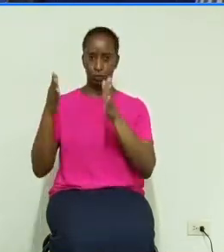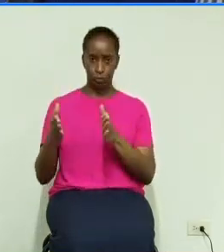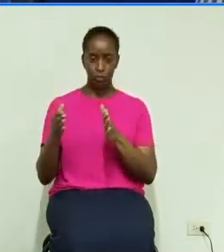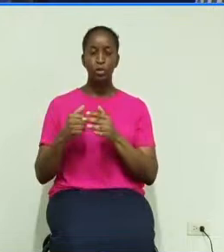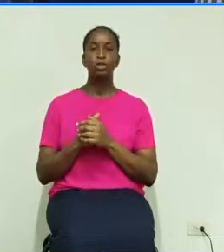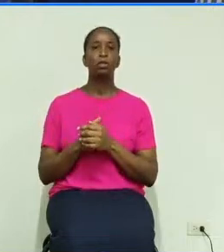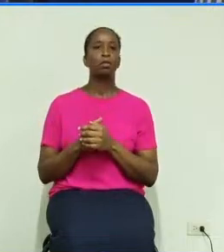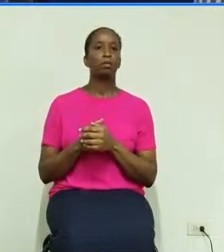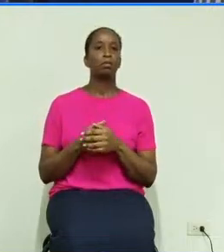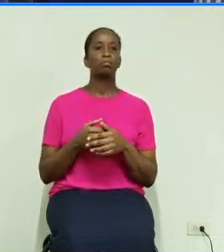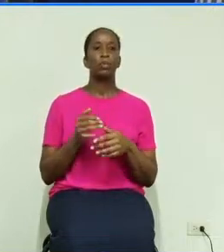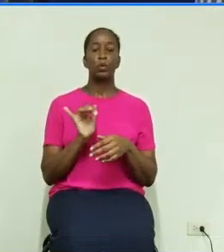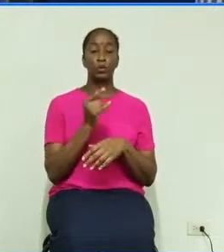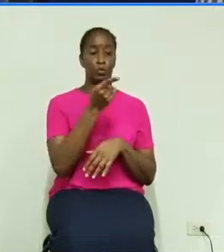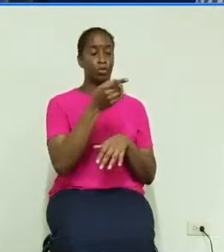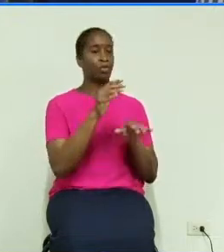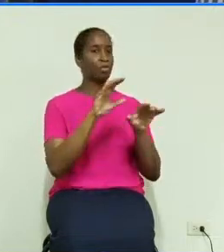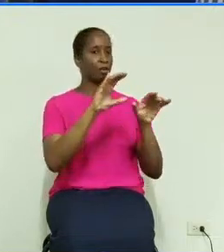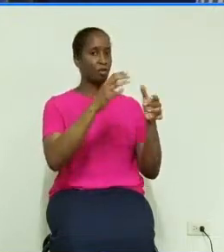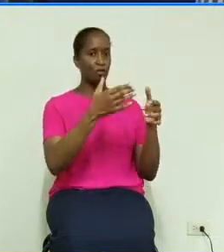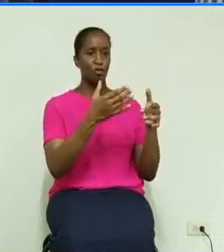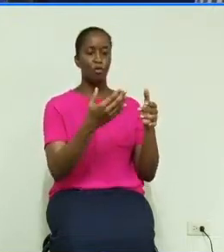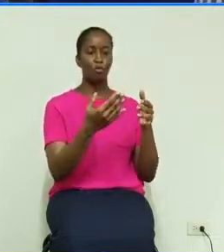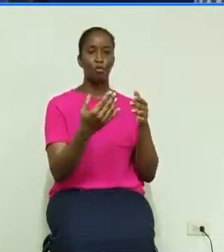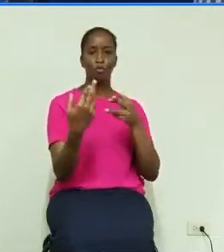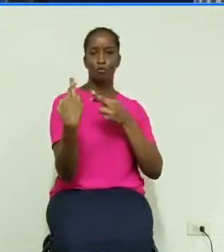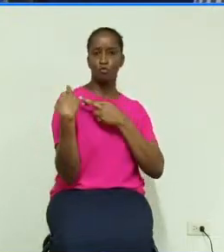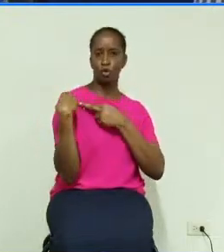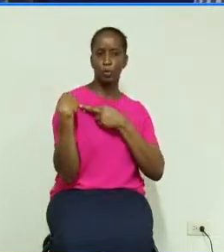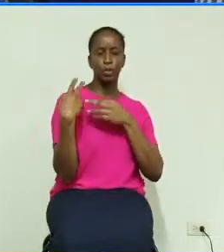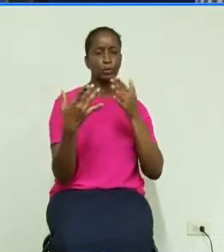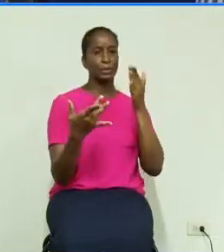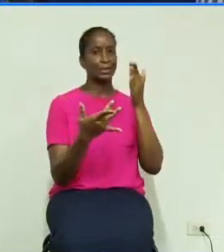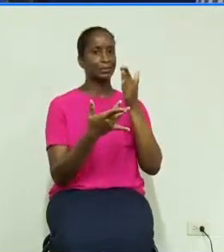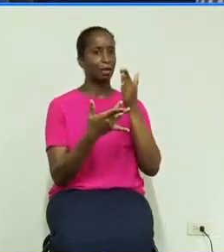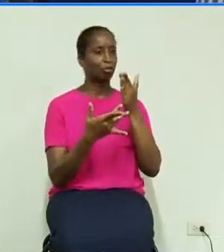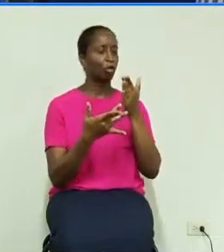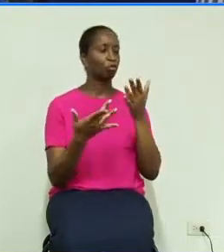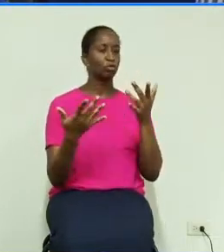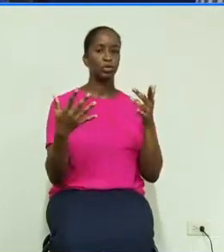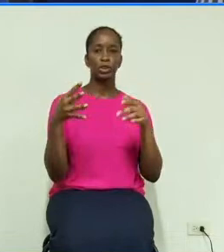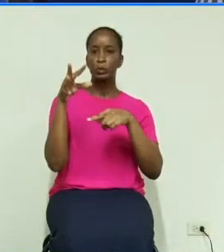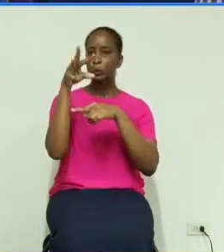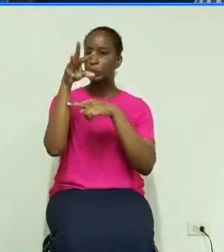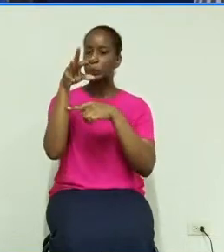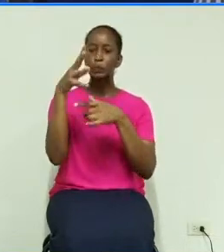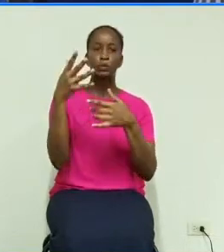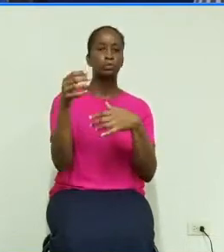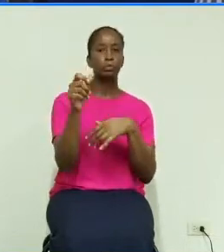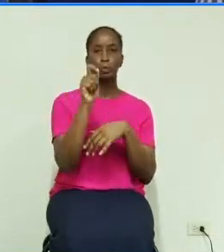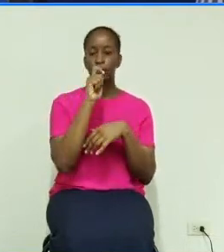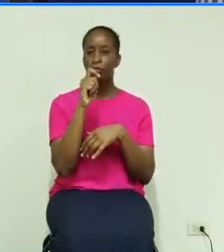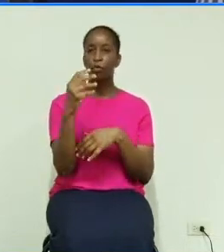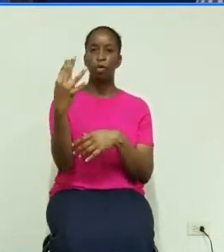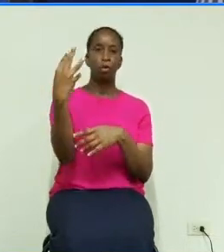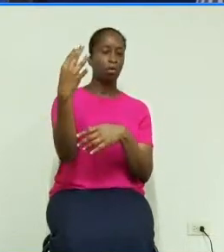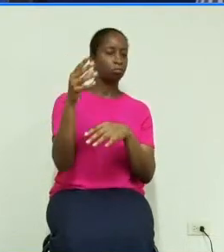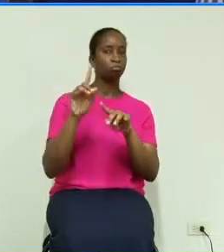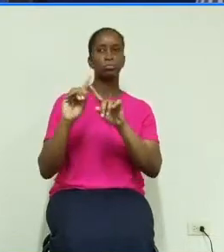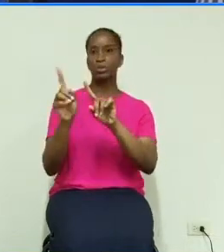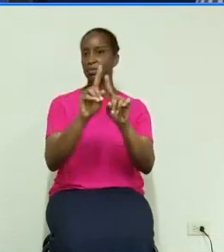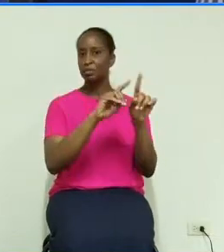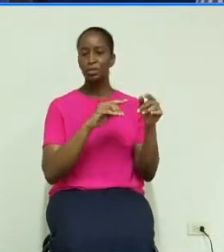And to everybody who continue to make it their business to follow this work, I say thank